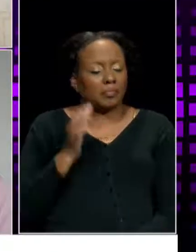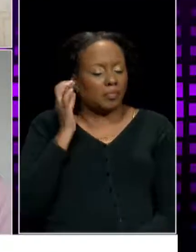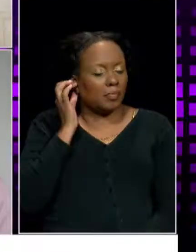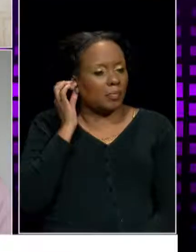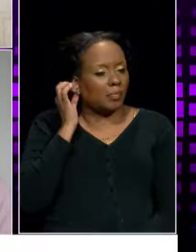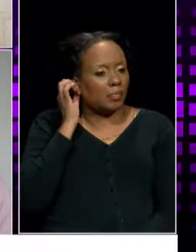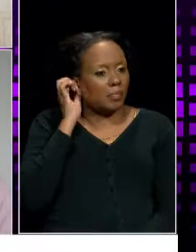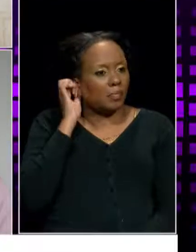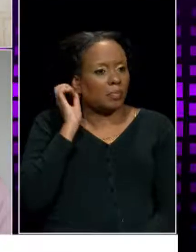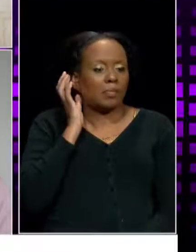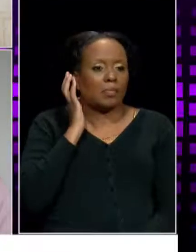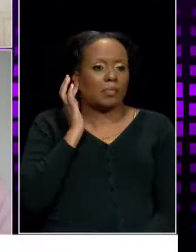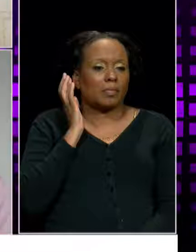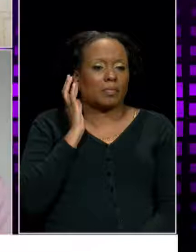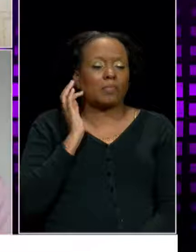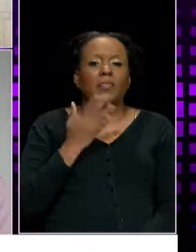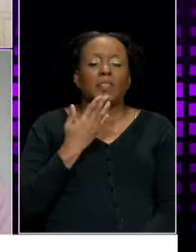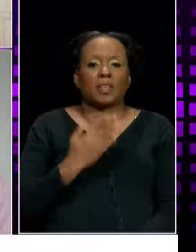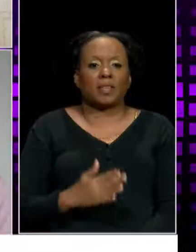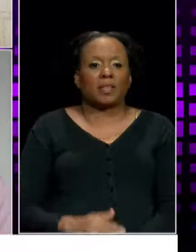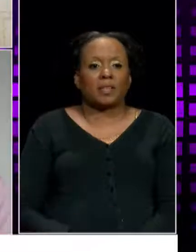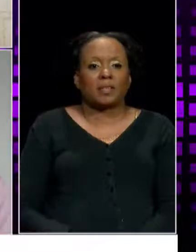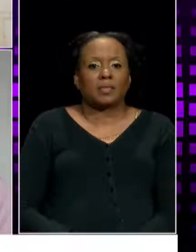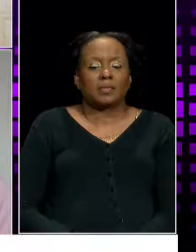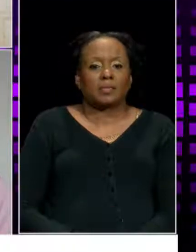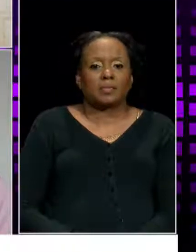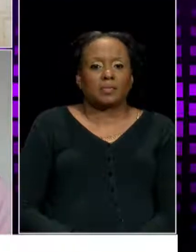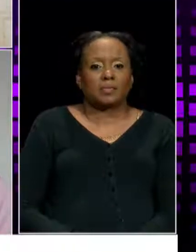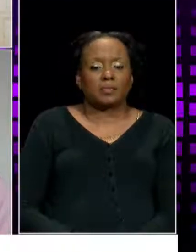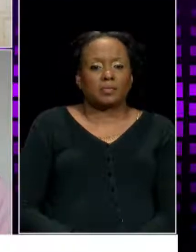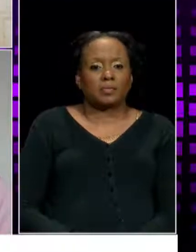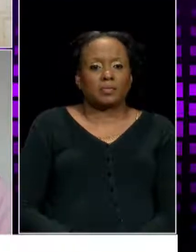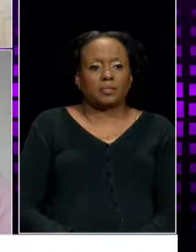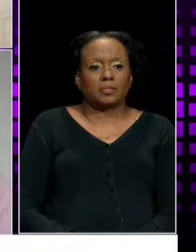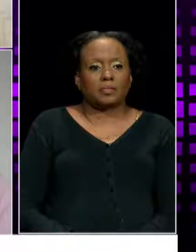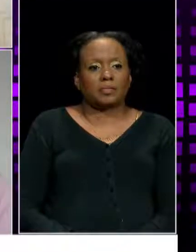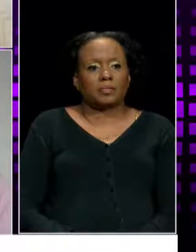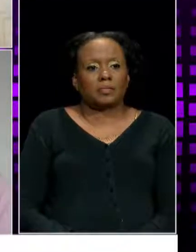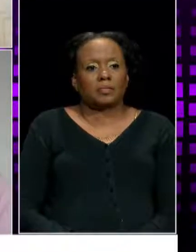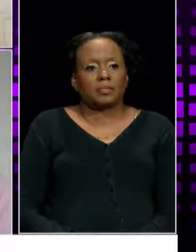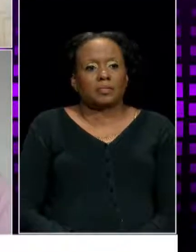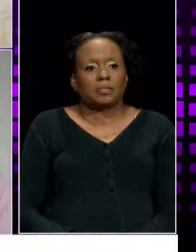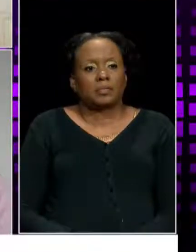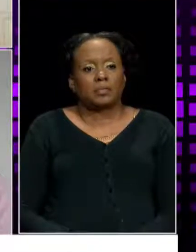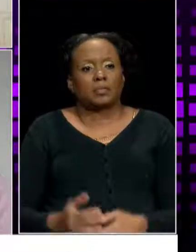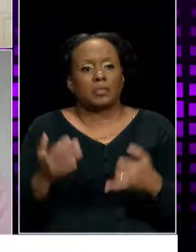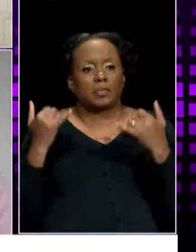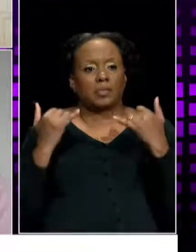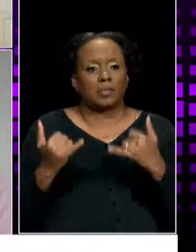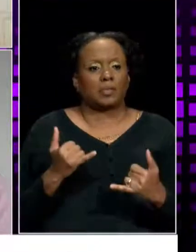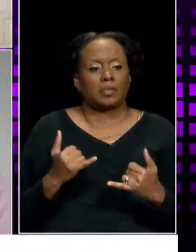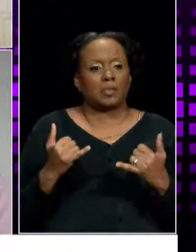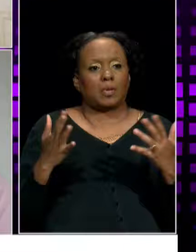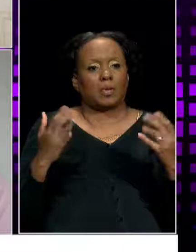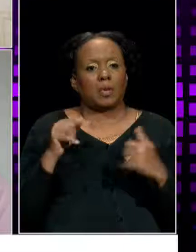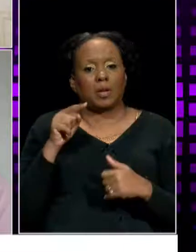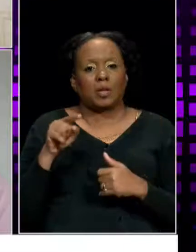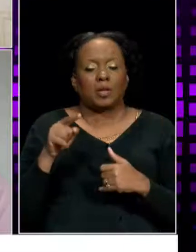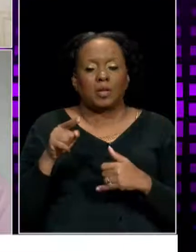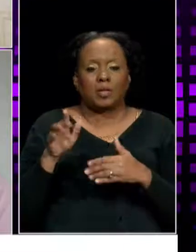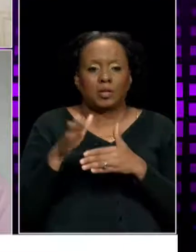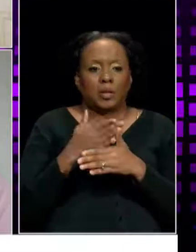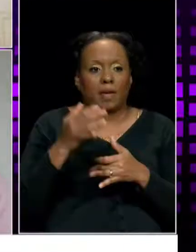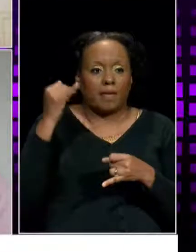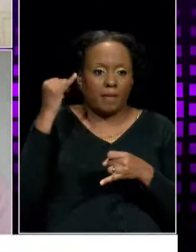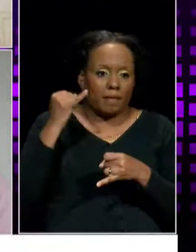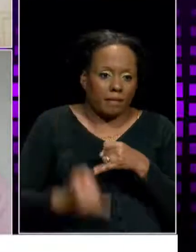Thank you for that feedback. And just as we begin to wrap up, I'm going to give you guys an opportunity to just share your final